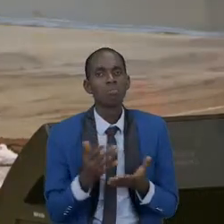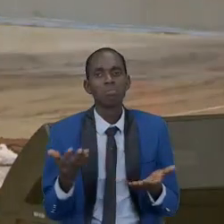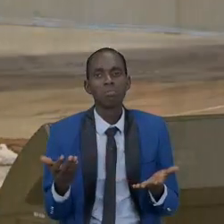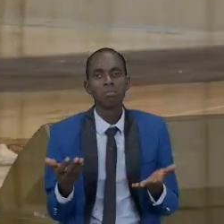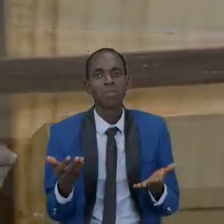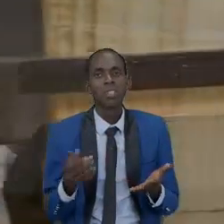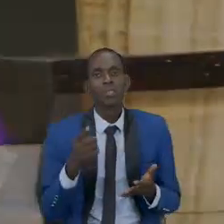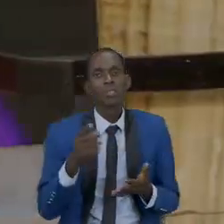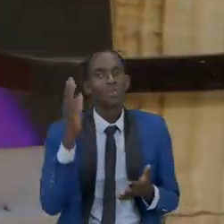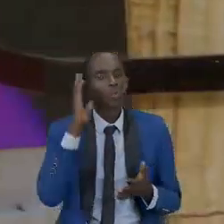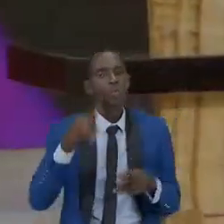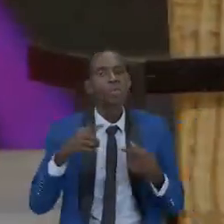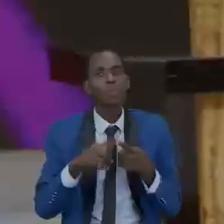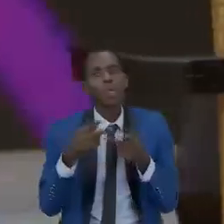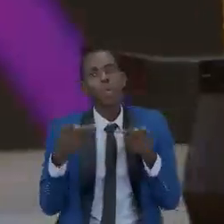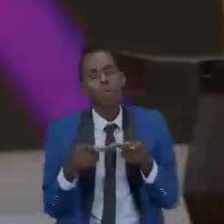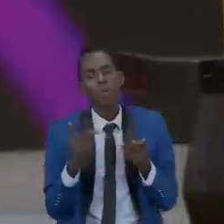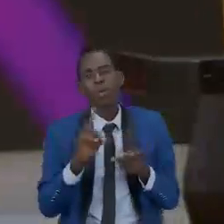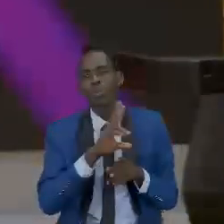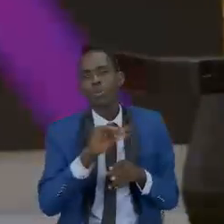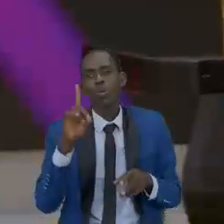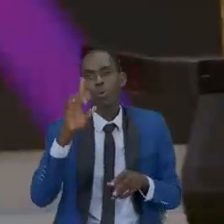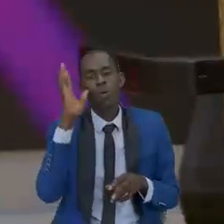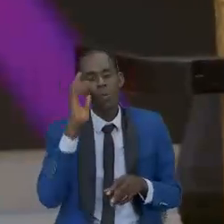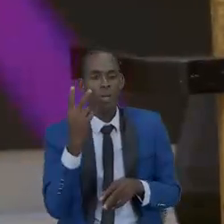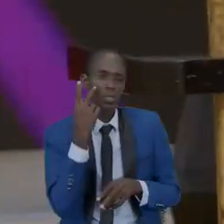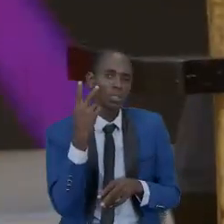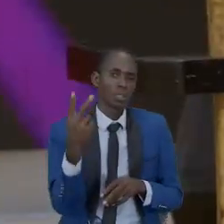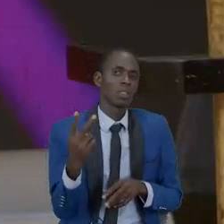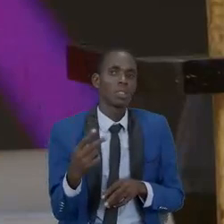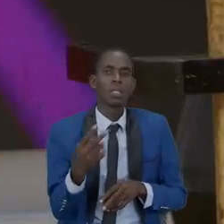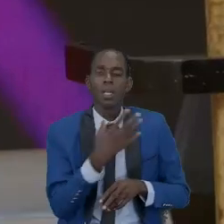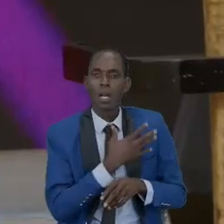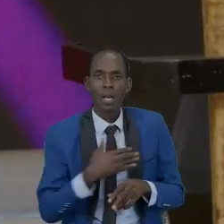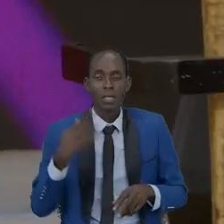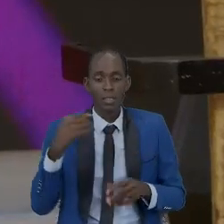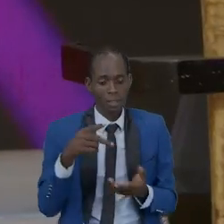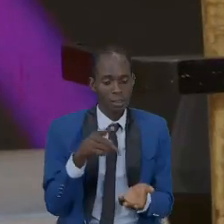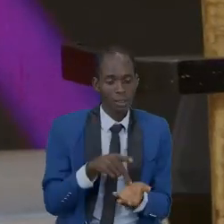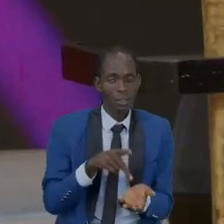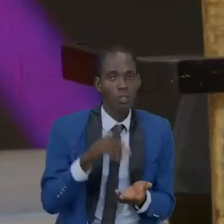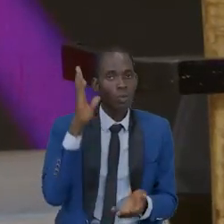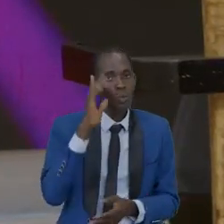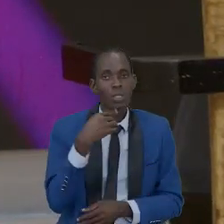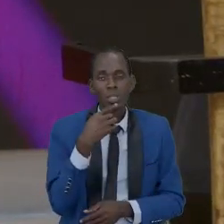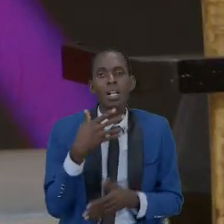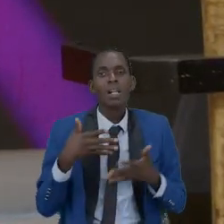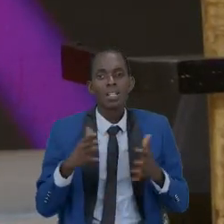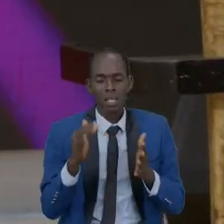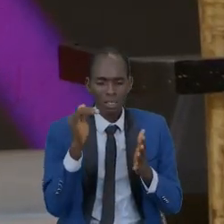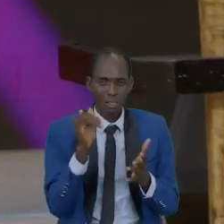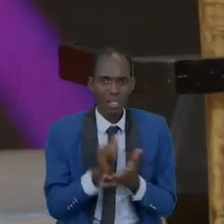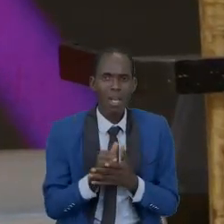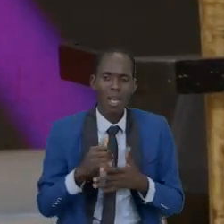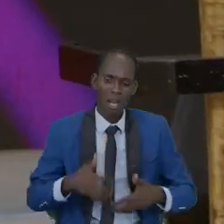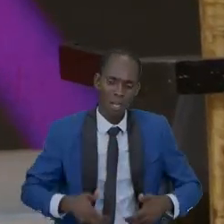you will go to a place nobody will see. And the psychologist might tell you, let that anger come and then